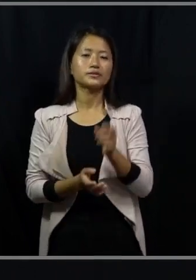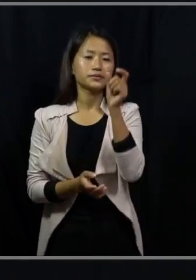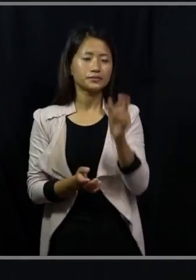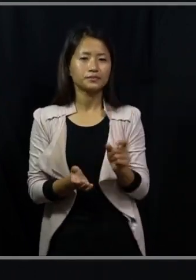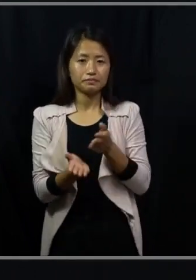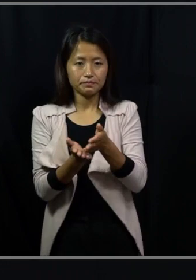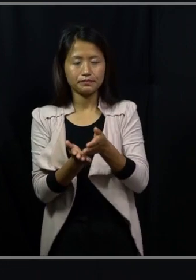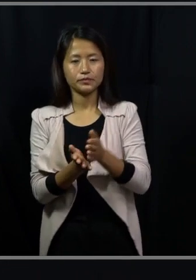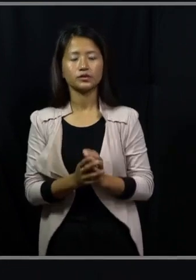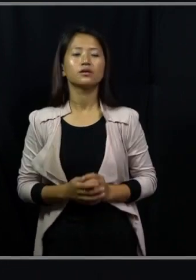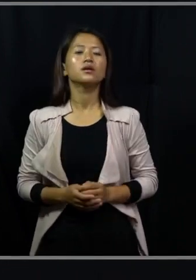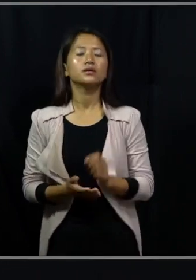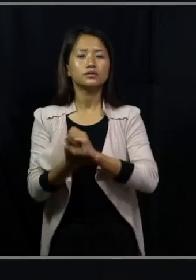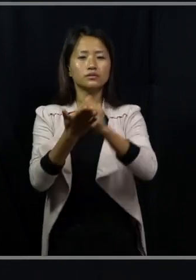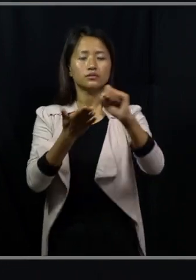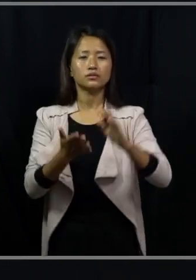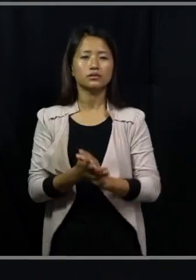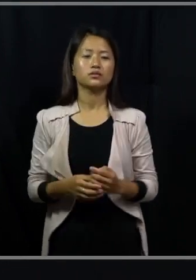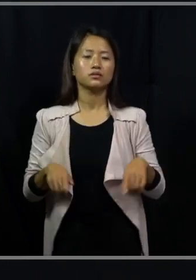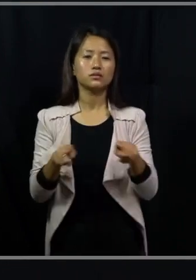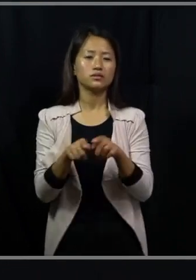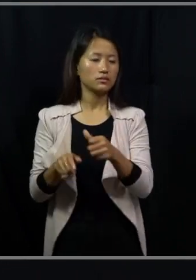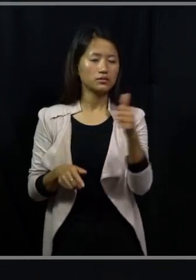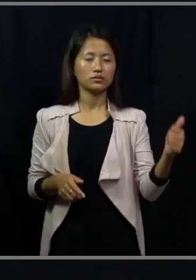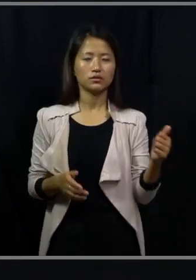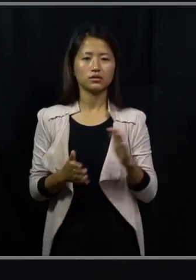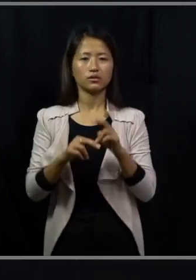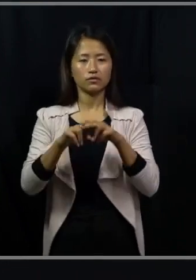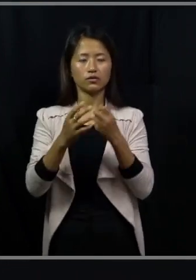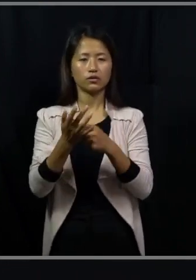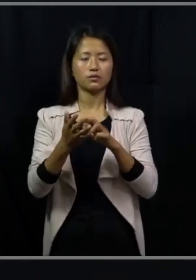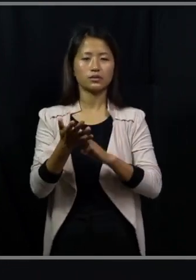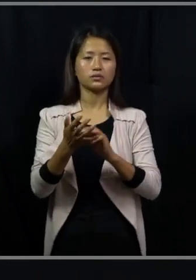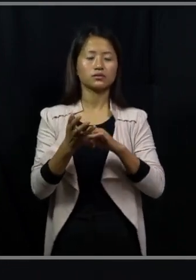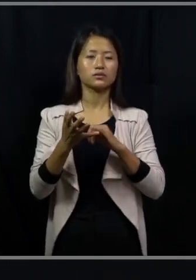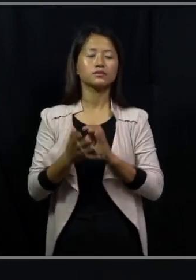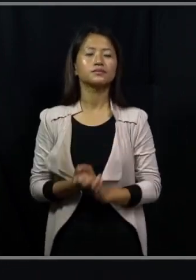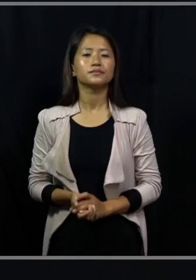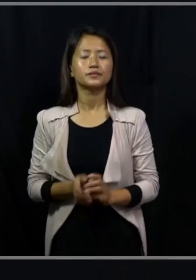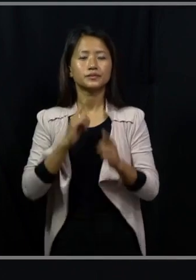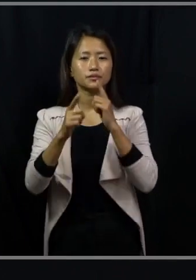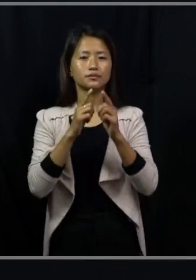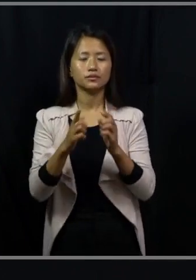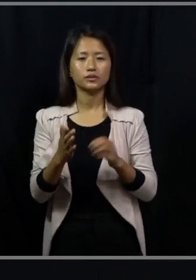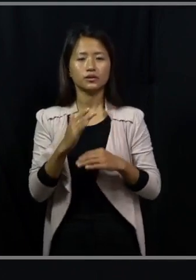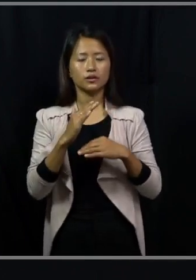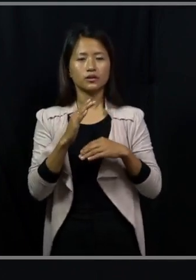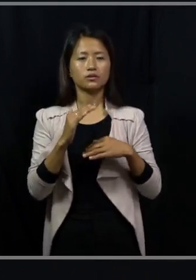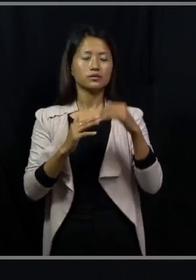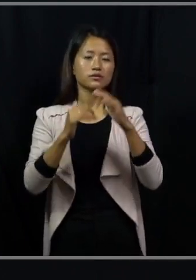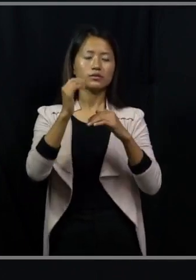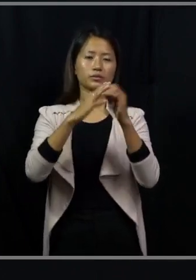best record the transactions in writing than in any other forms. Now we will discuss about the development